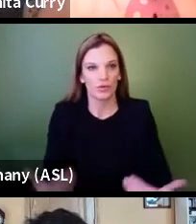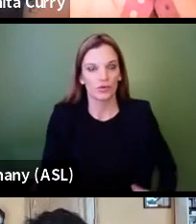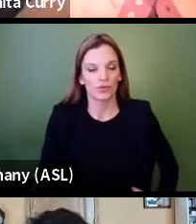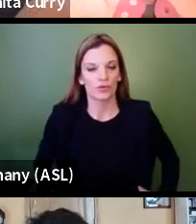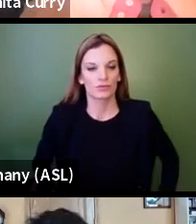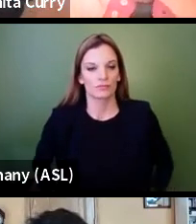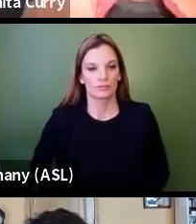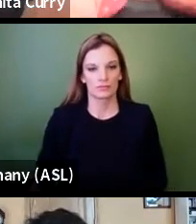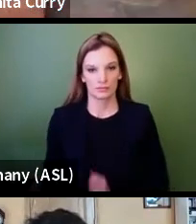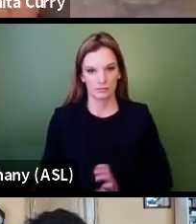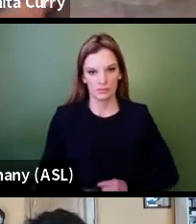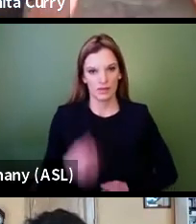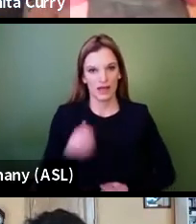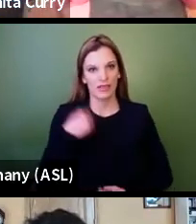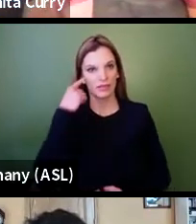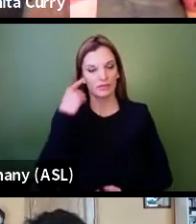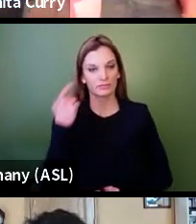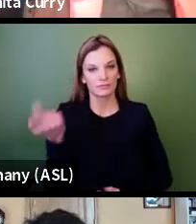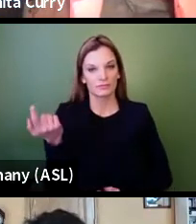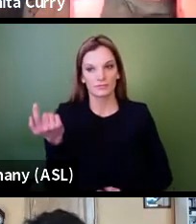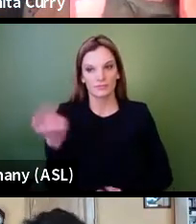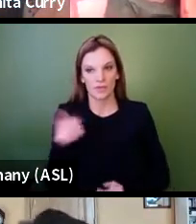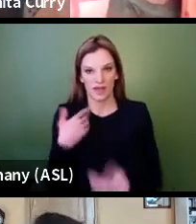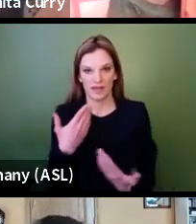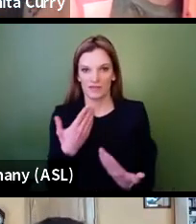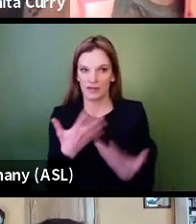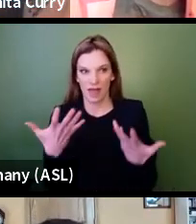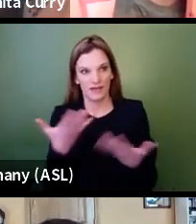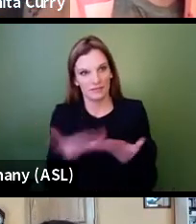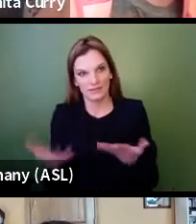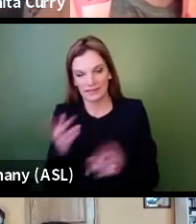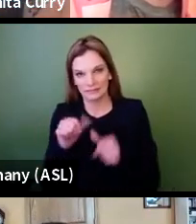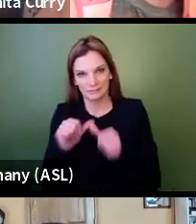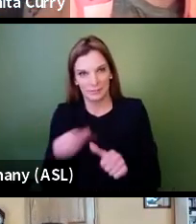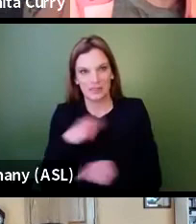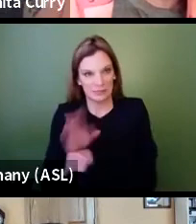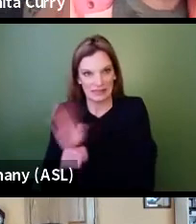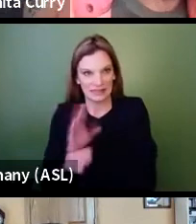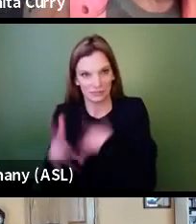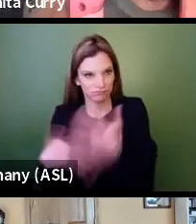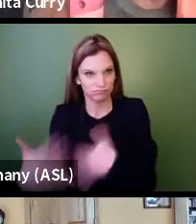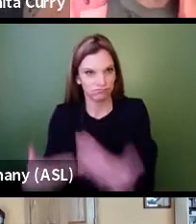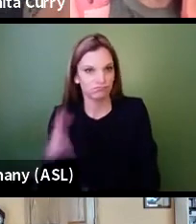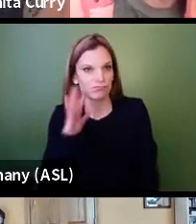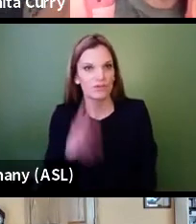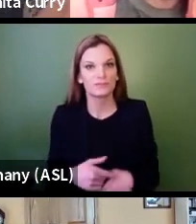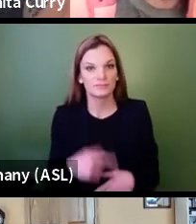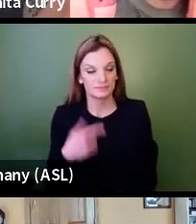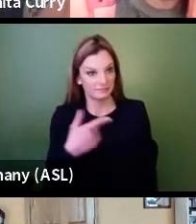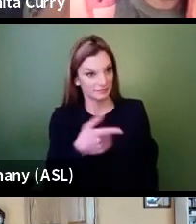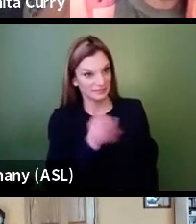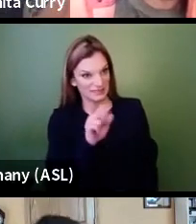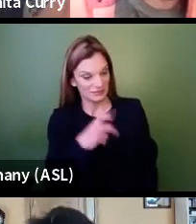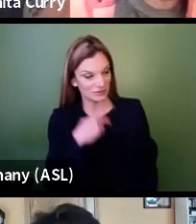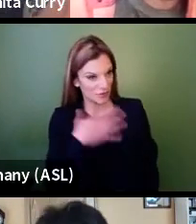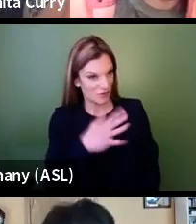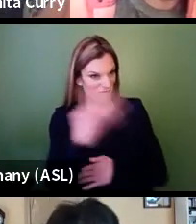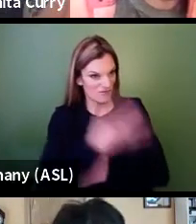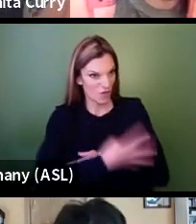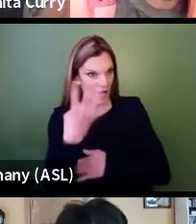I think we've got enough to keep us busy for a while. So Edward, you got 4 days under your belt, you're already